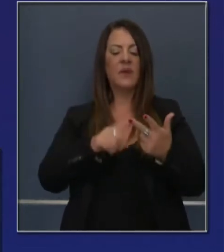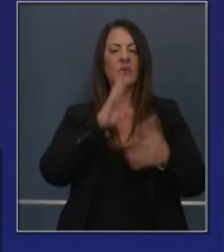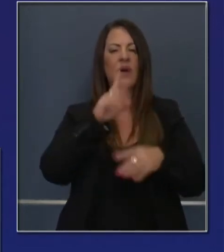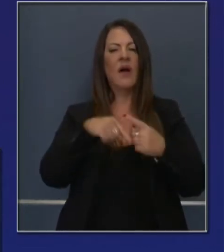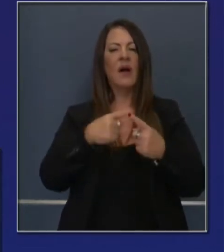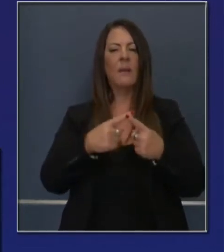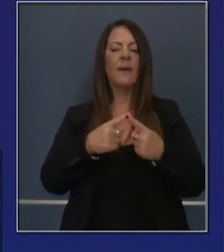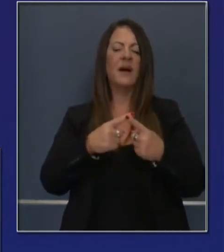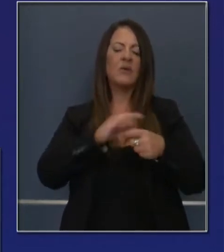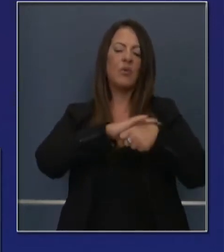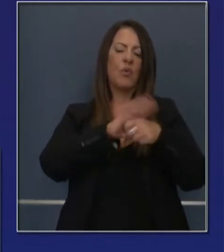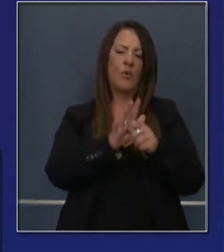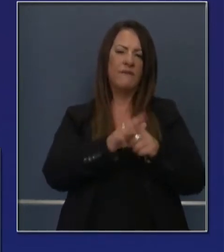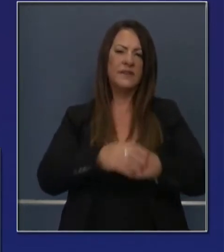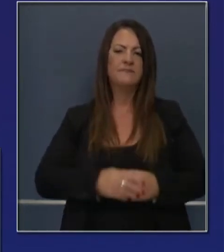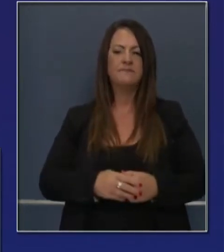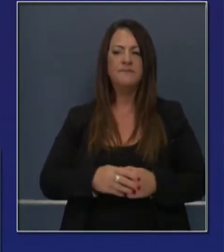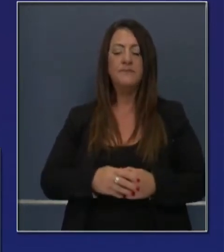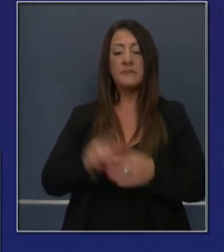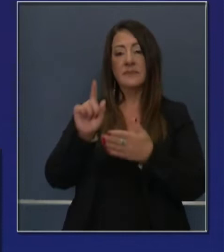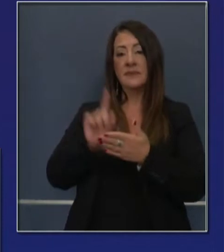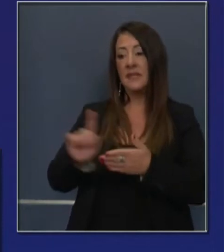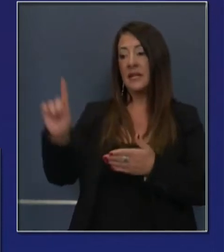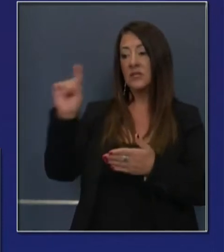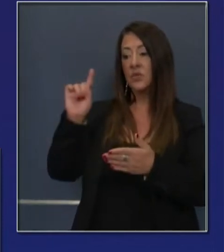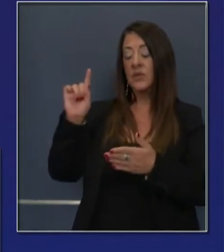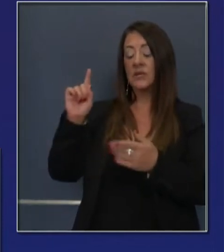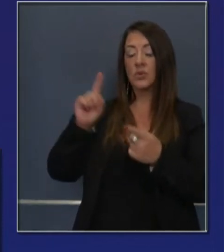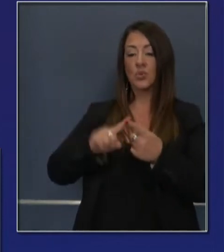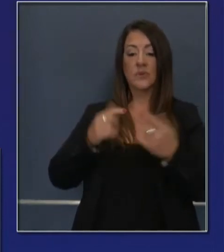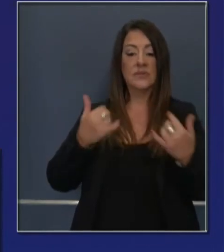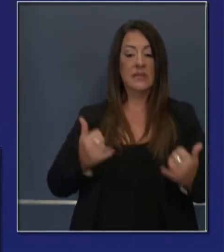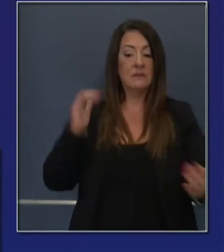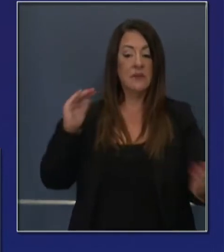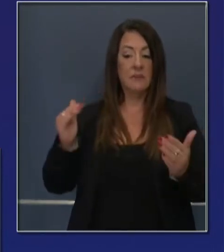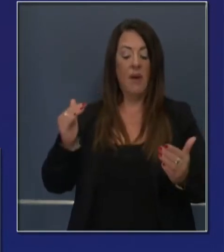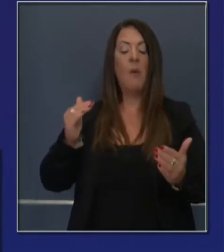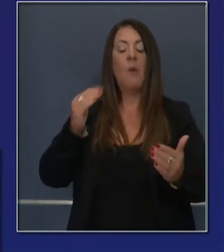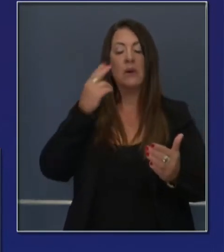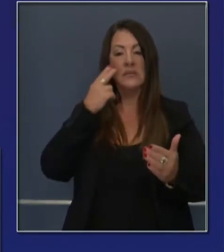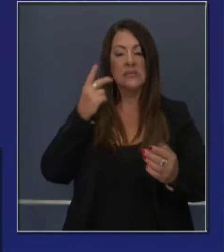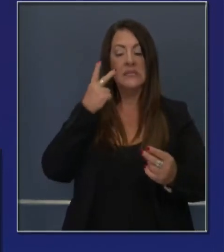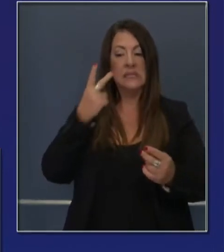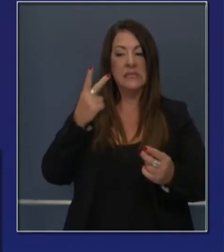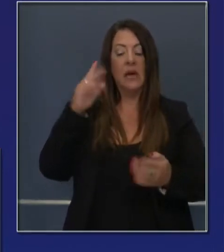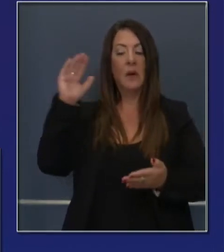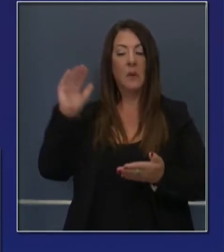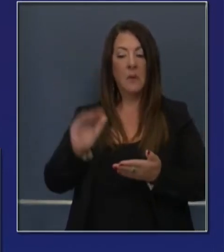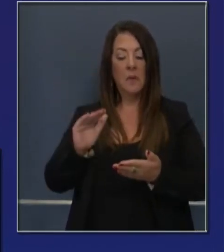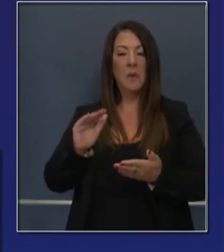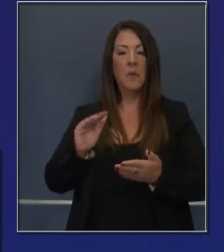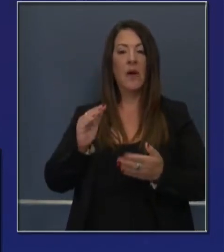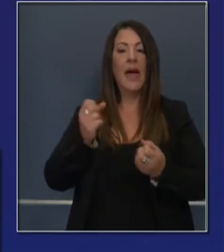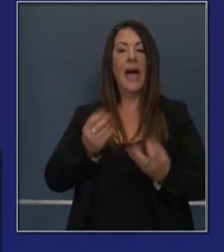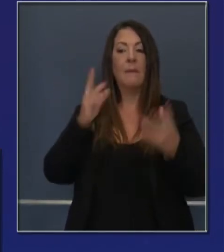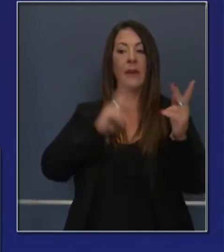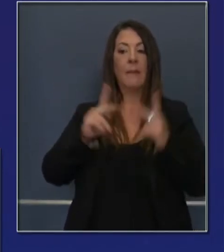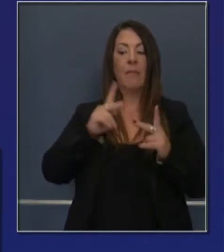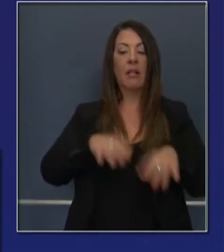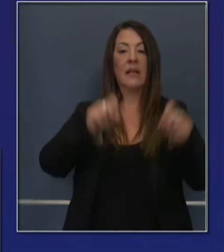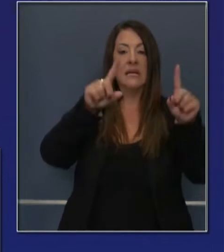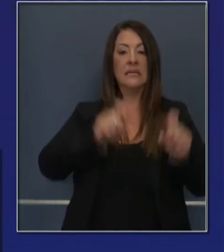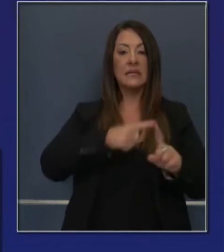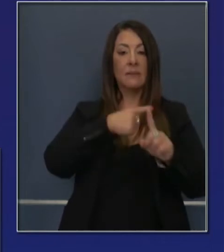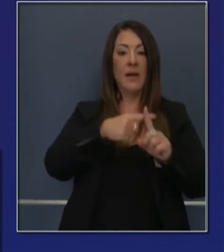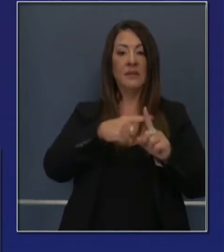week, we've seen a reduction in the total number of cases, COVID-19 cases. 4,708 is our 7-day average. The